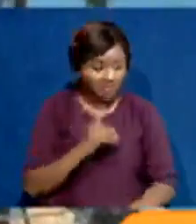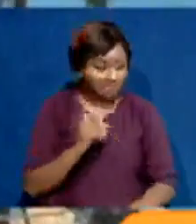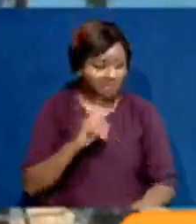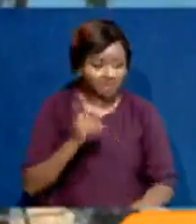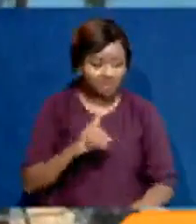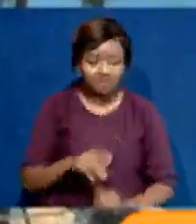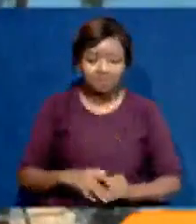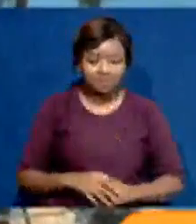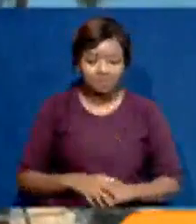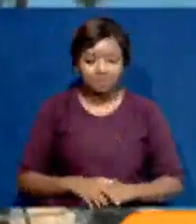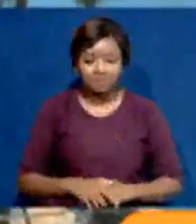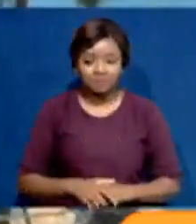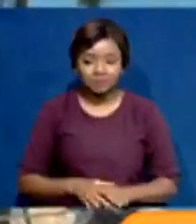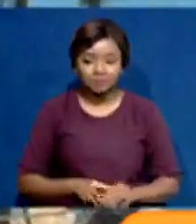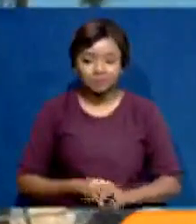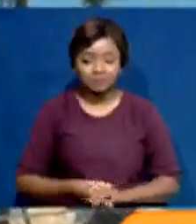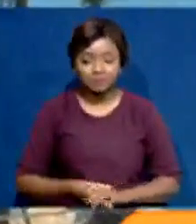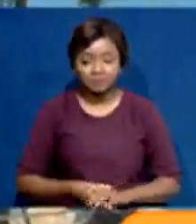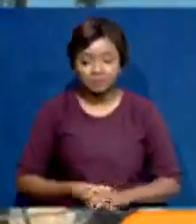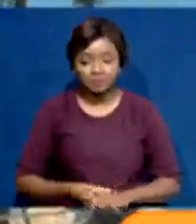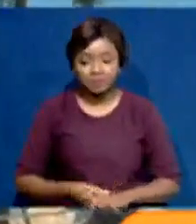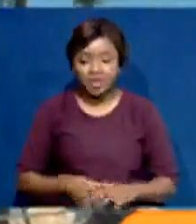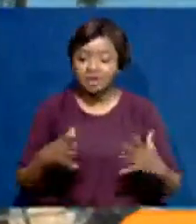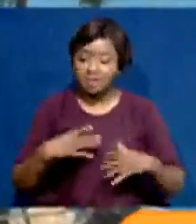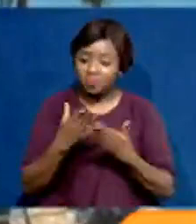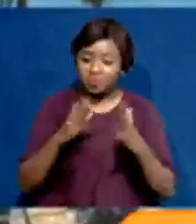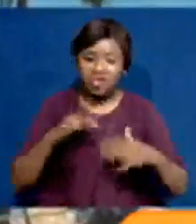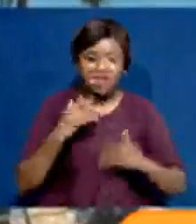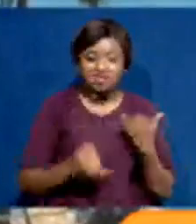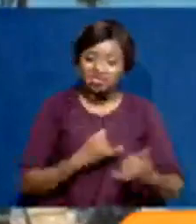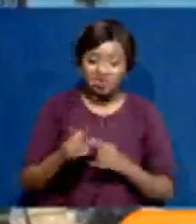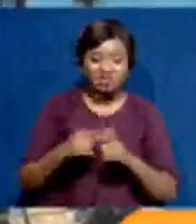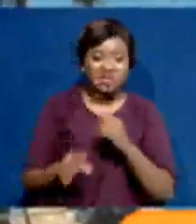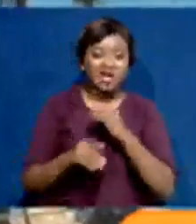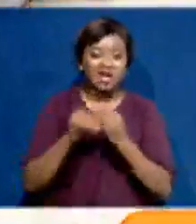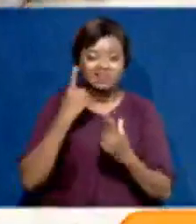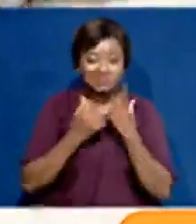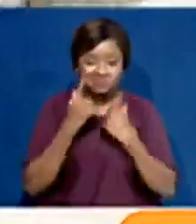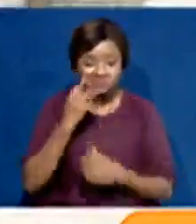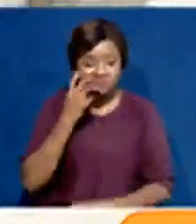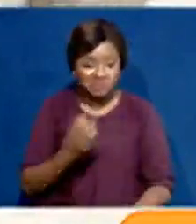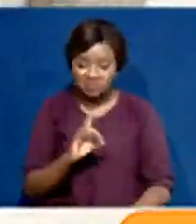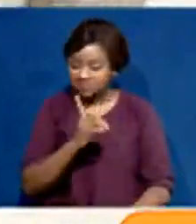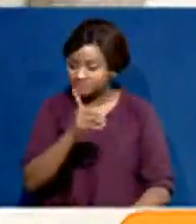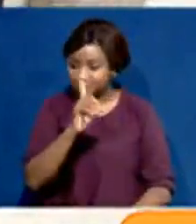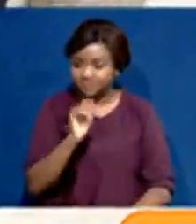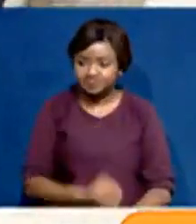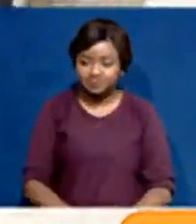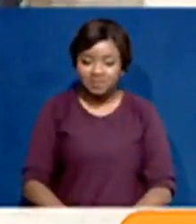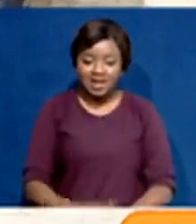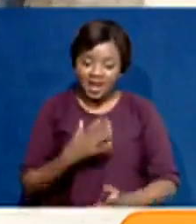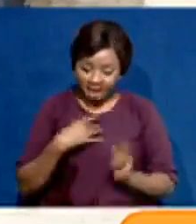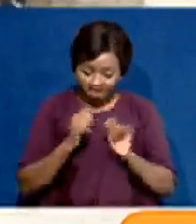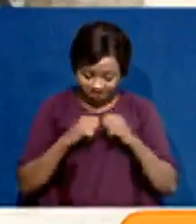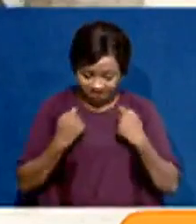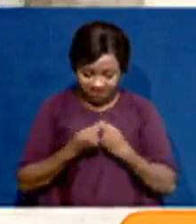wananchi wakati wanajipumzisha kwa likizo za Christmas na mwaka mpya. Mwaguya says a multi-agency team